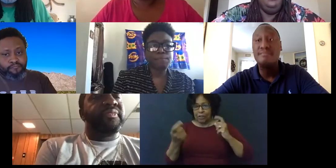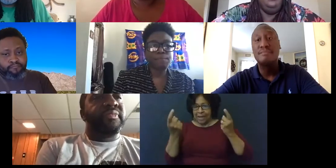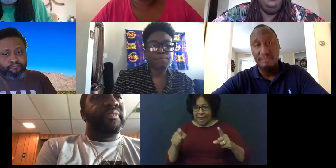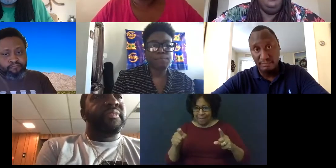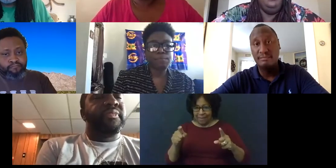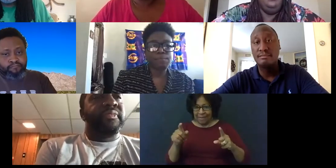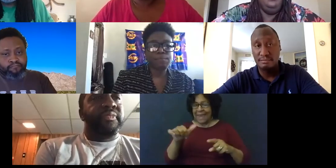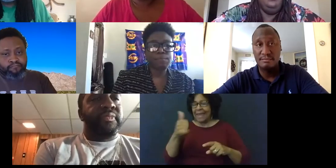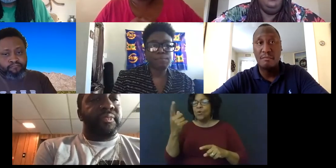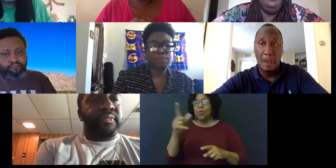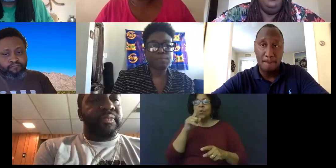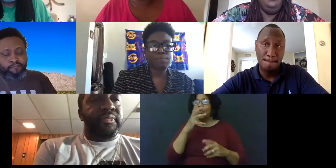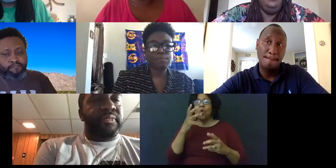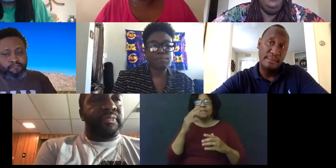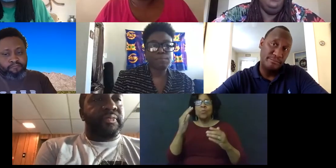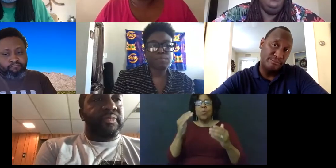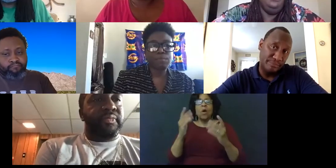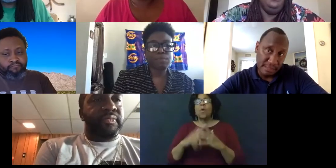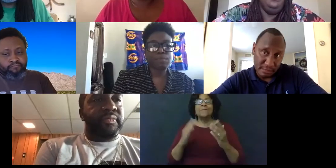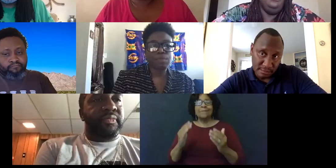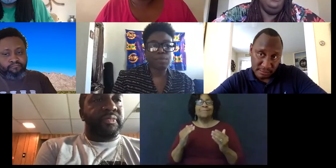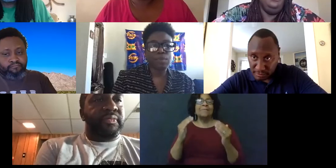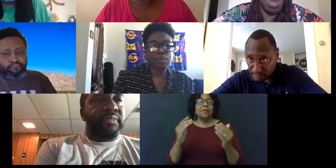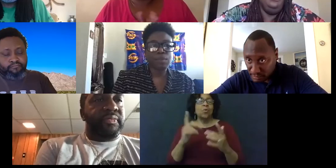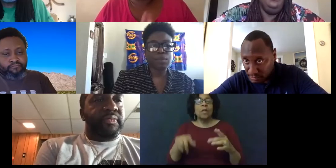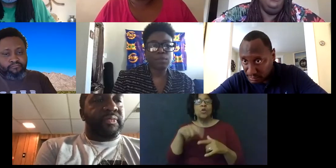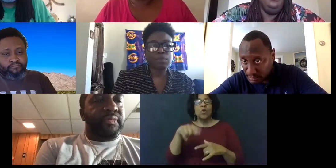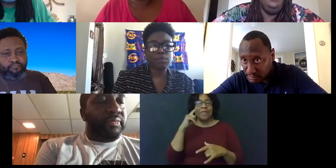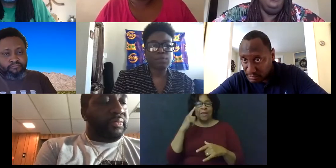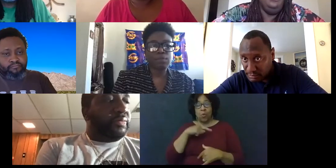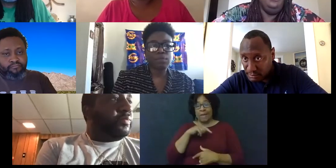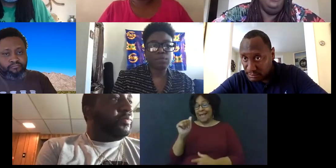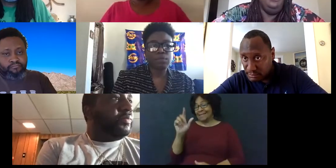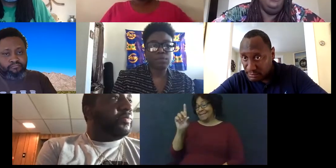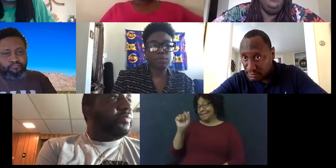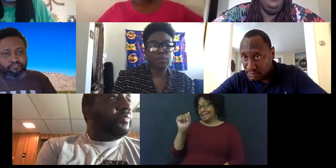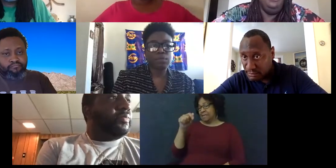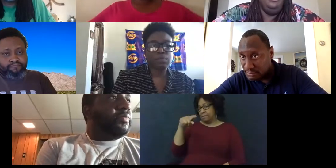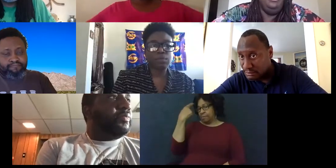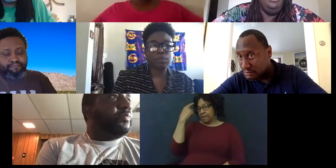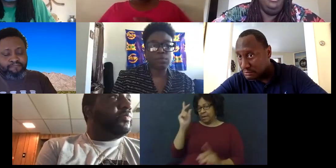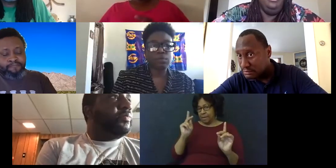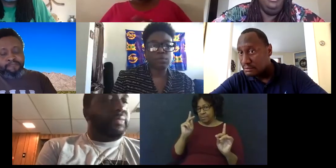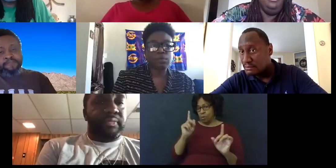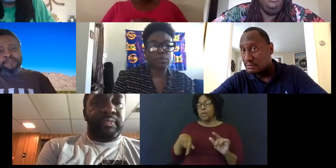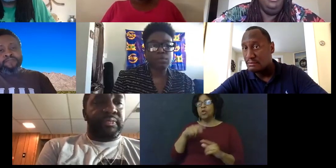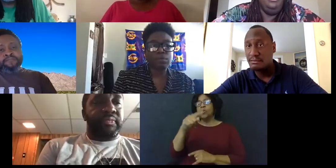anybody want to add, like, what's next? What do you think we as disabled Black people, what do you think is next that we should do?